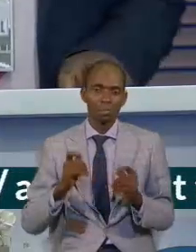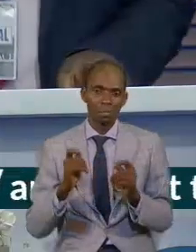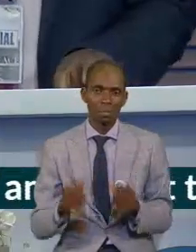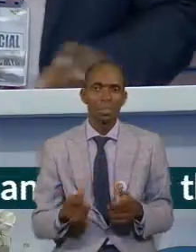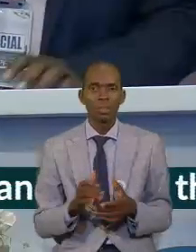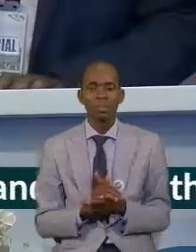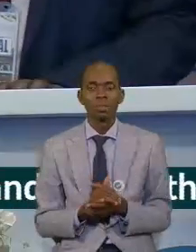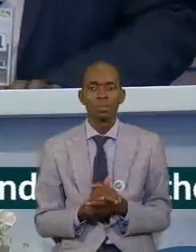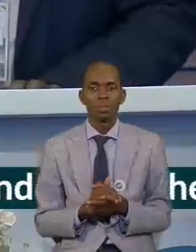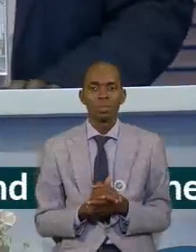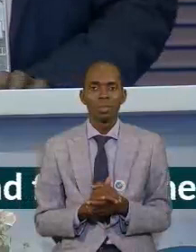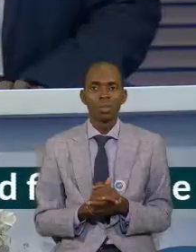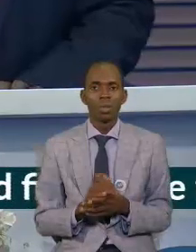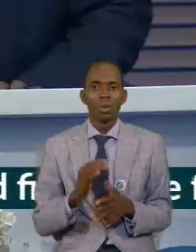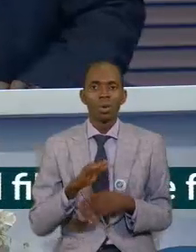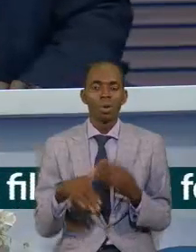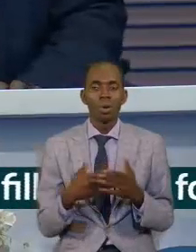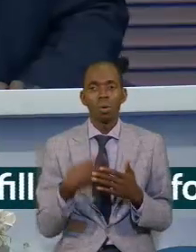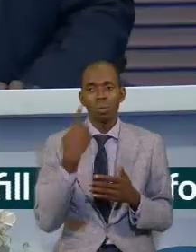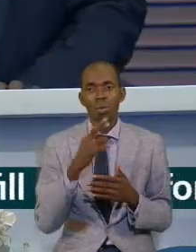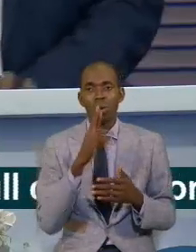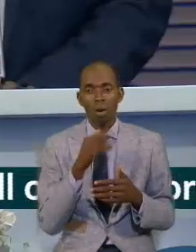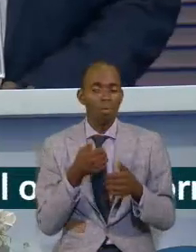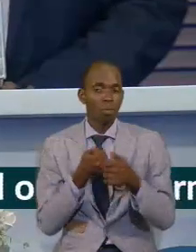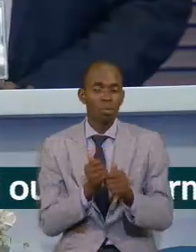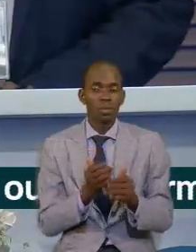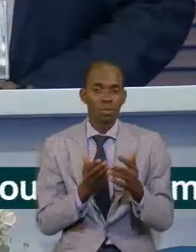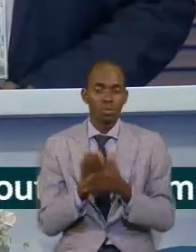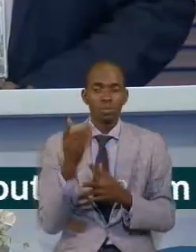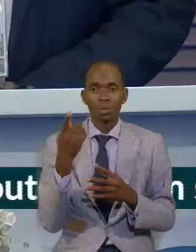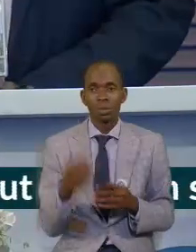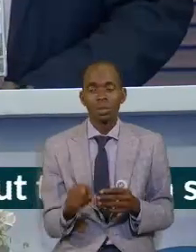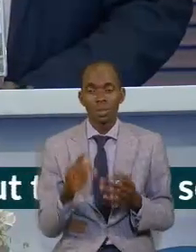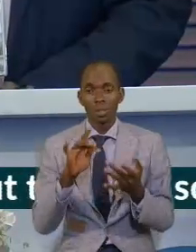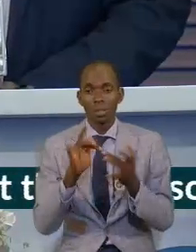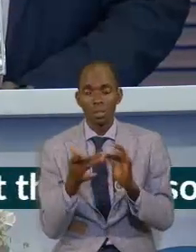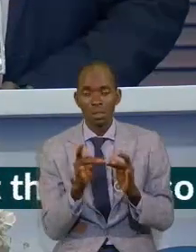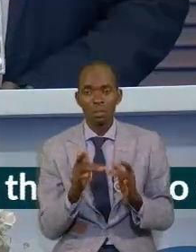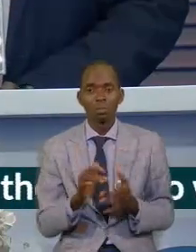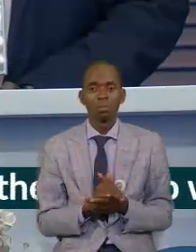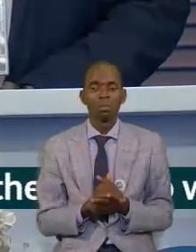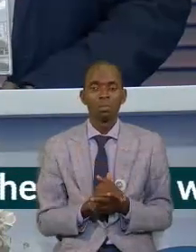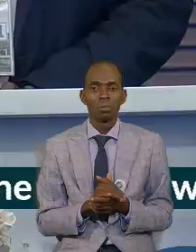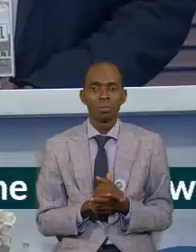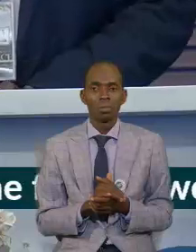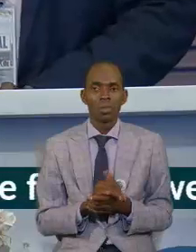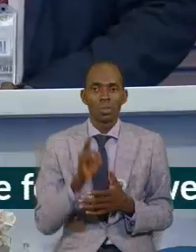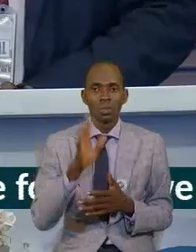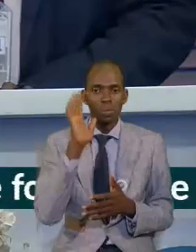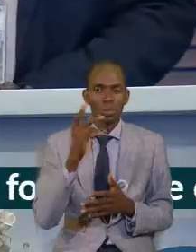sociaux. Those who are following on the social media. Vous allez voir le lien. You see the link.